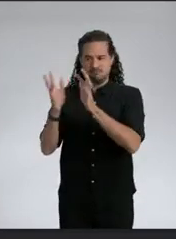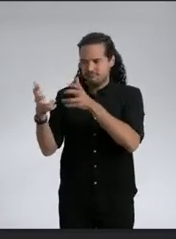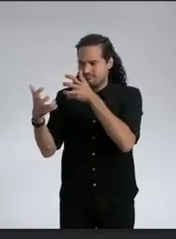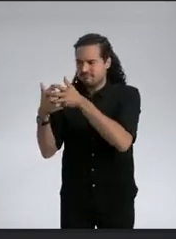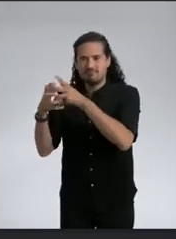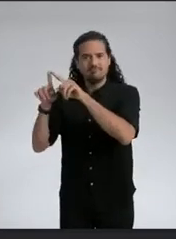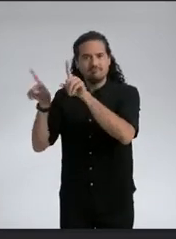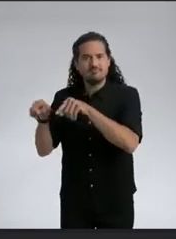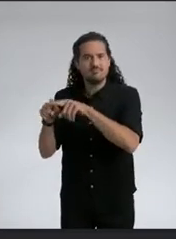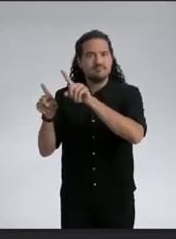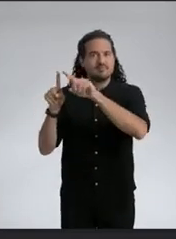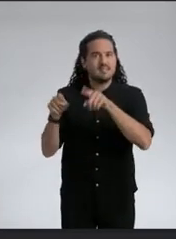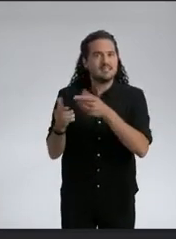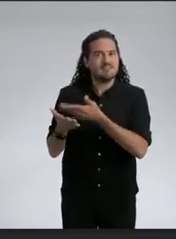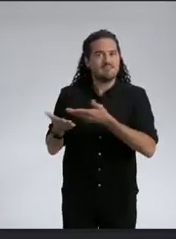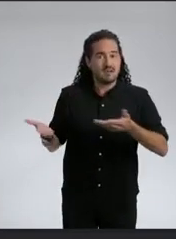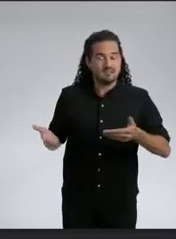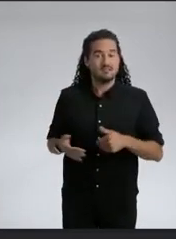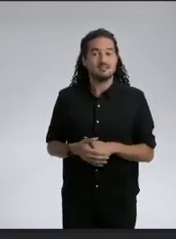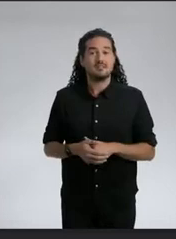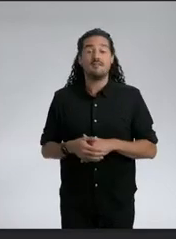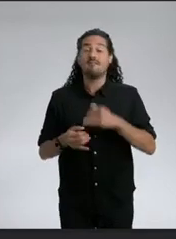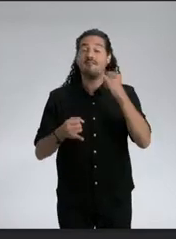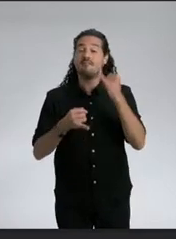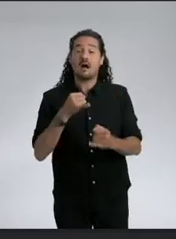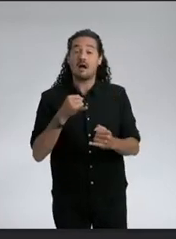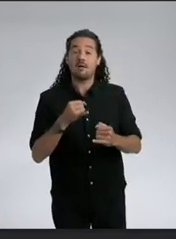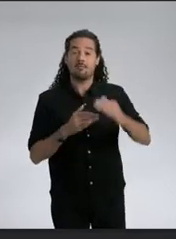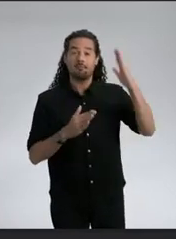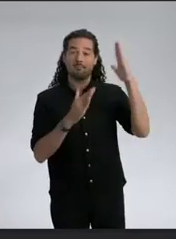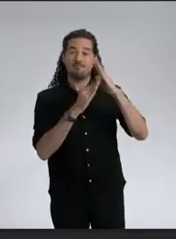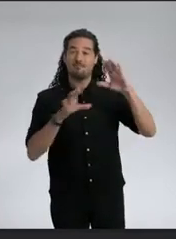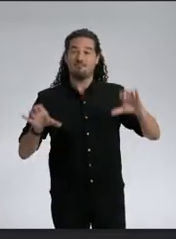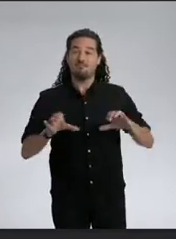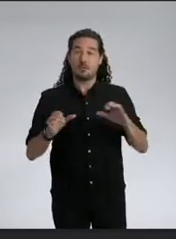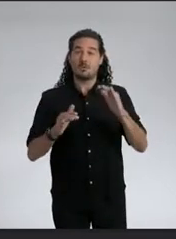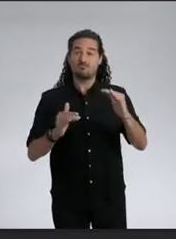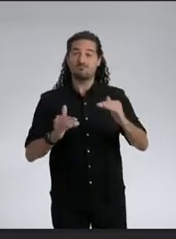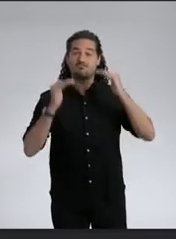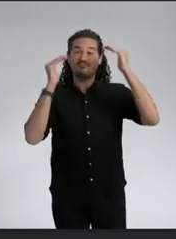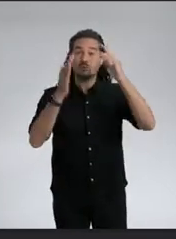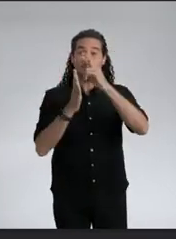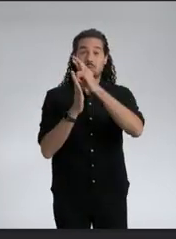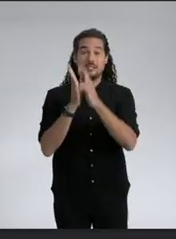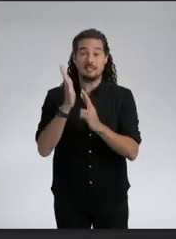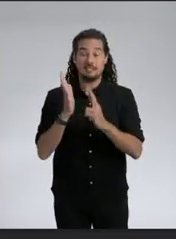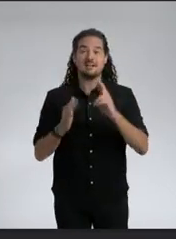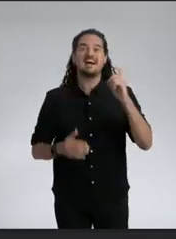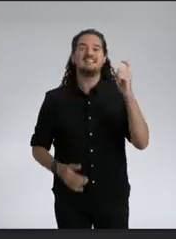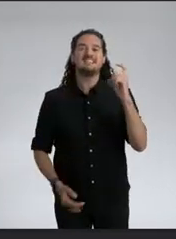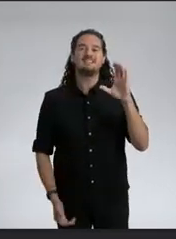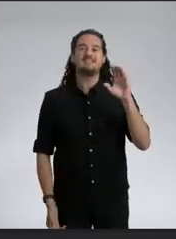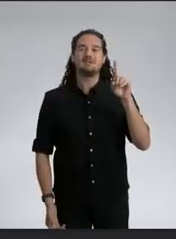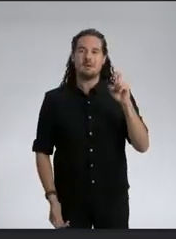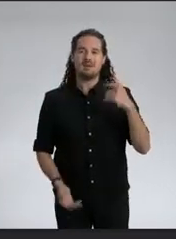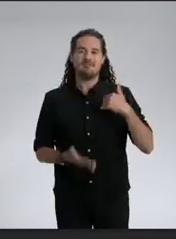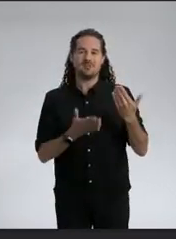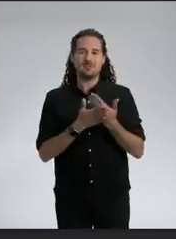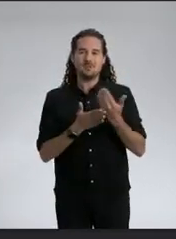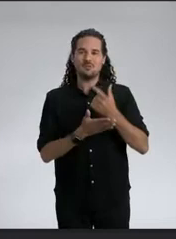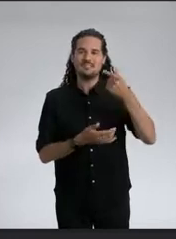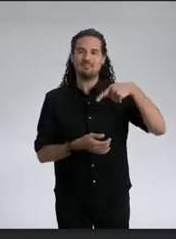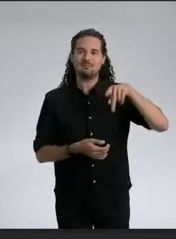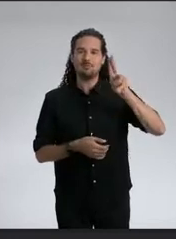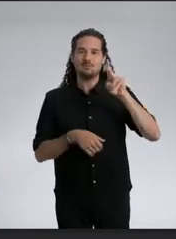Finally, to help you achieve peak performance with your most advanced rendering, Xcode 13 adds an all-new GPU timeline view in the